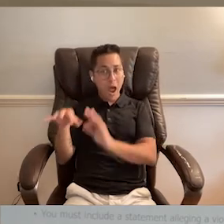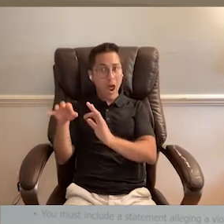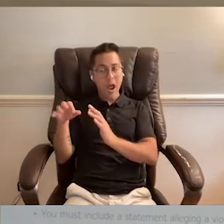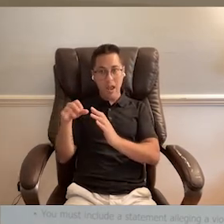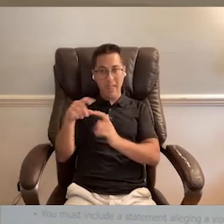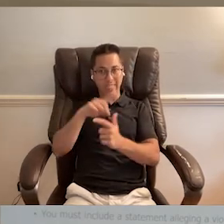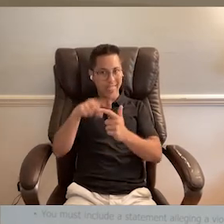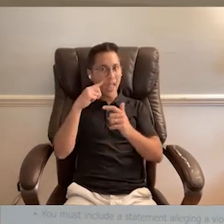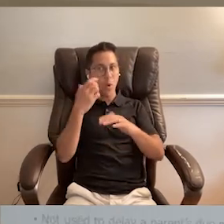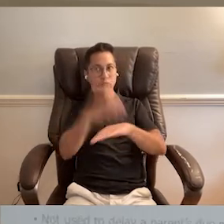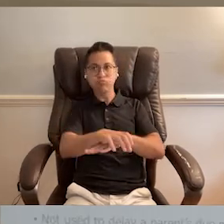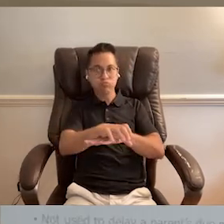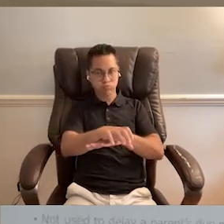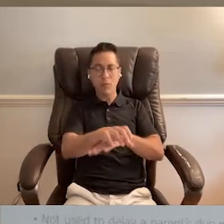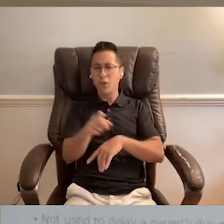have to enforce them.